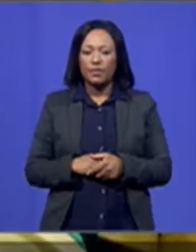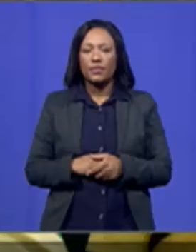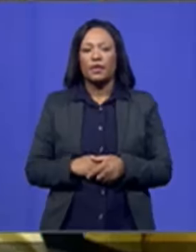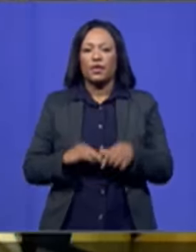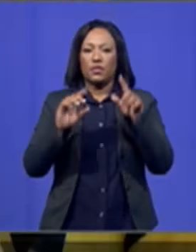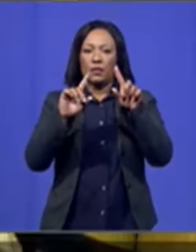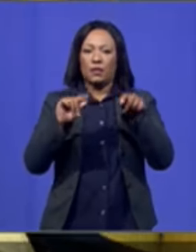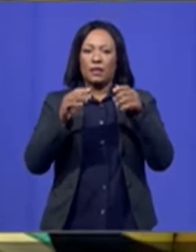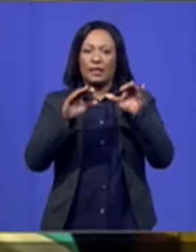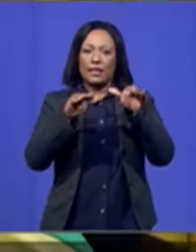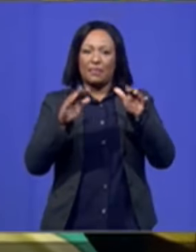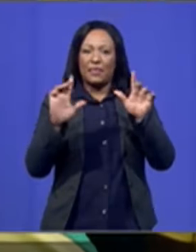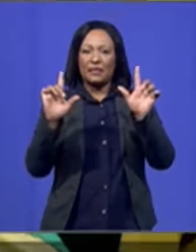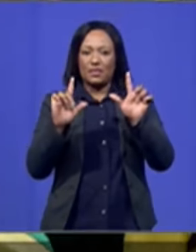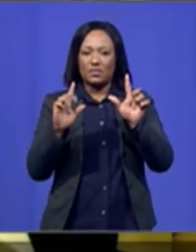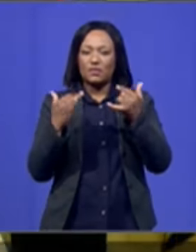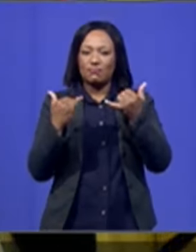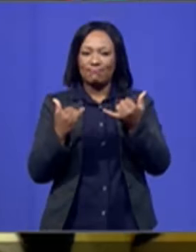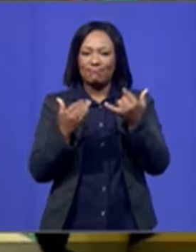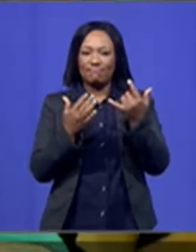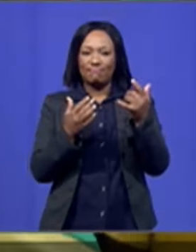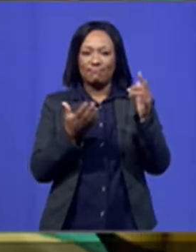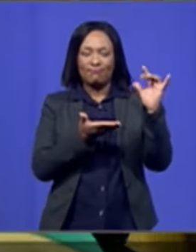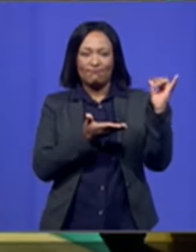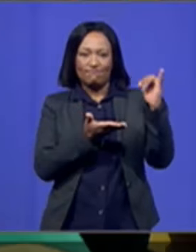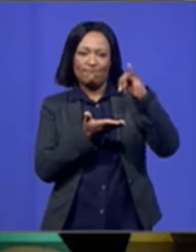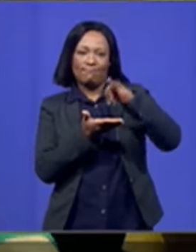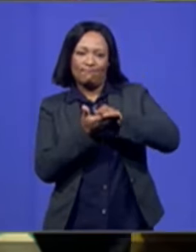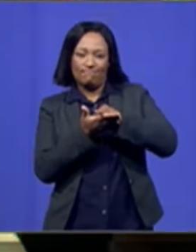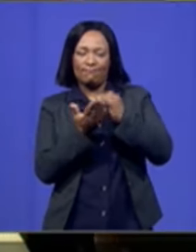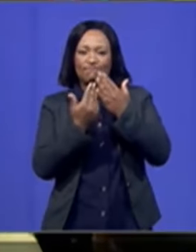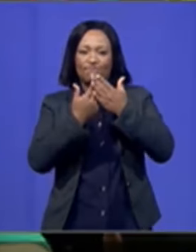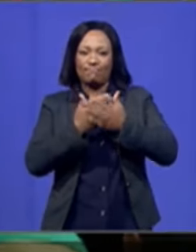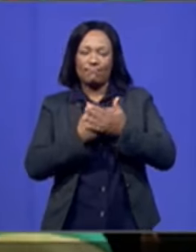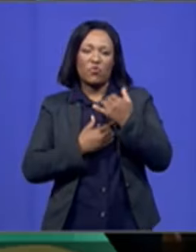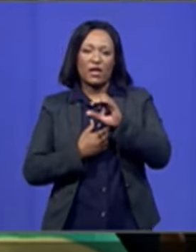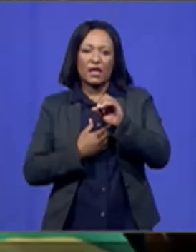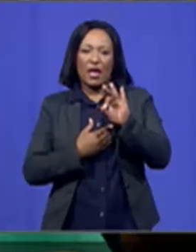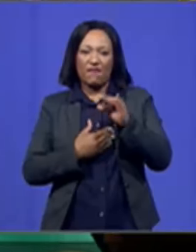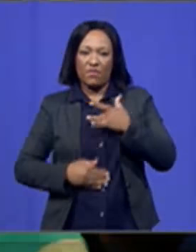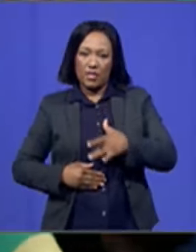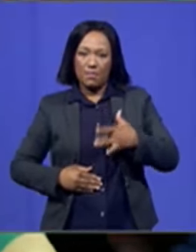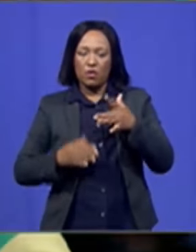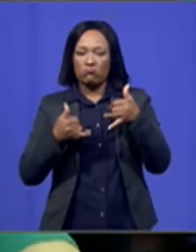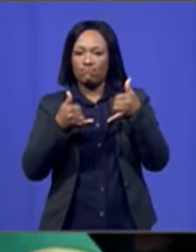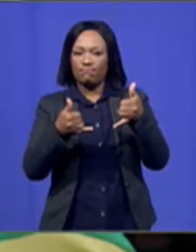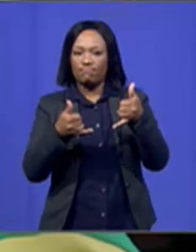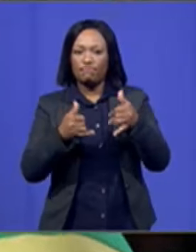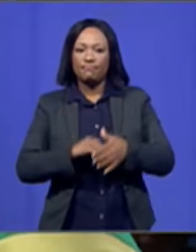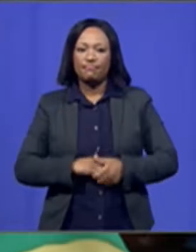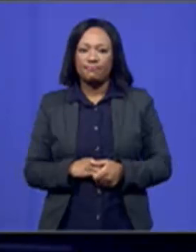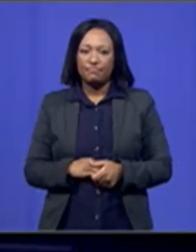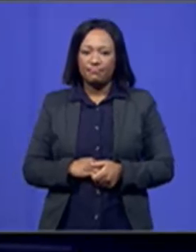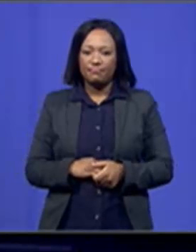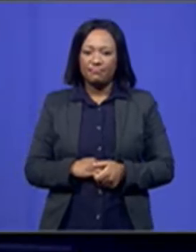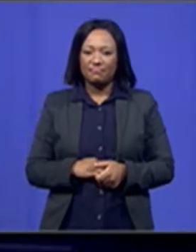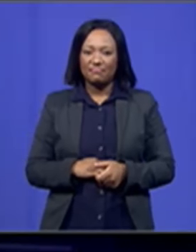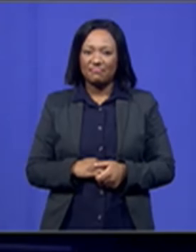Sehlopha sa Mamelodi Sundowns se kgutlela lapeng phirimaneng ena ka morao hapa mohope wa CAF Champions League.